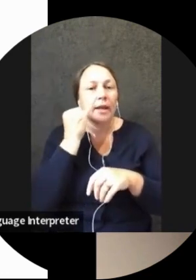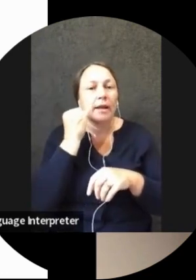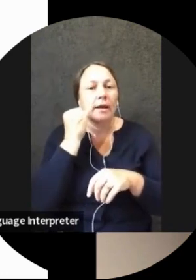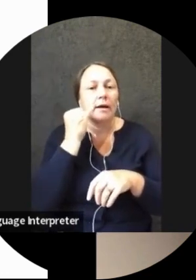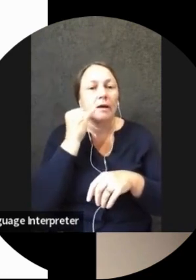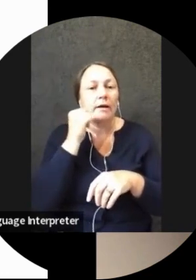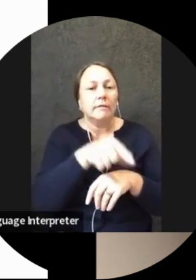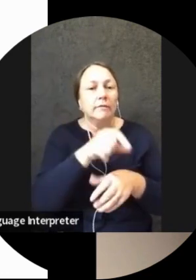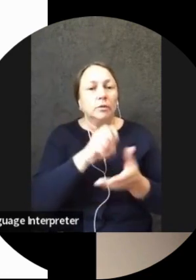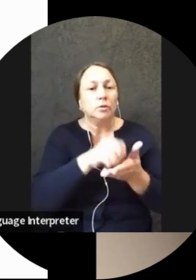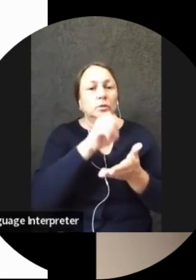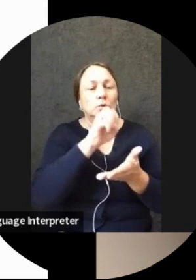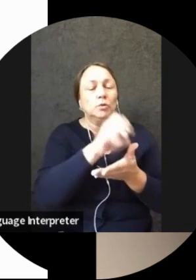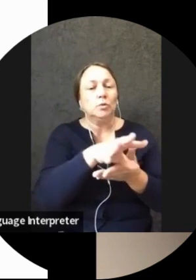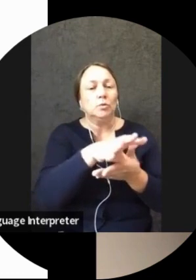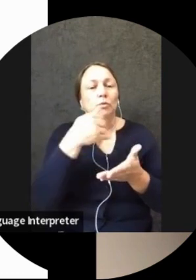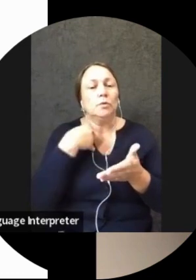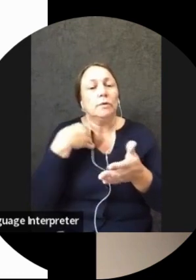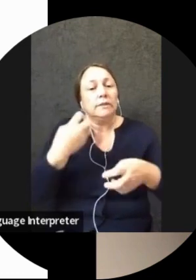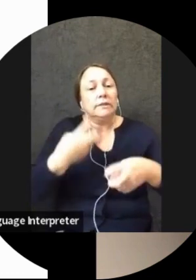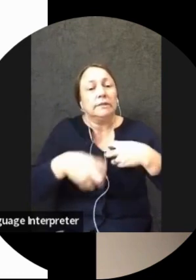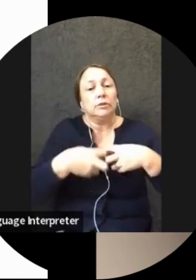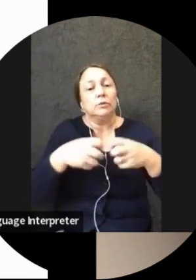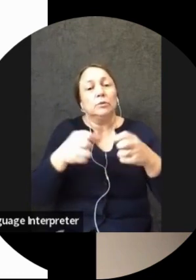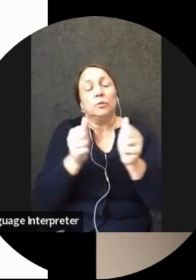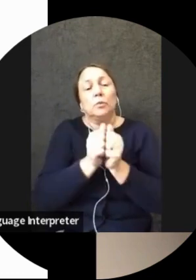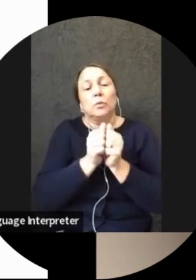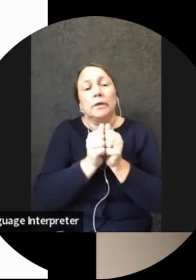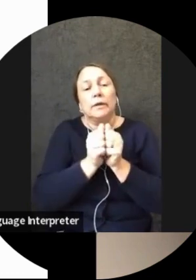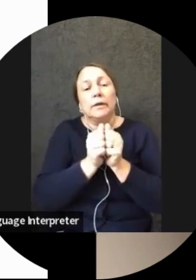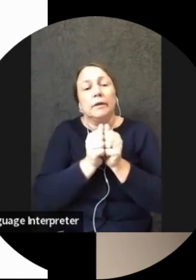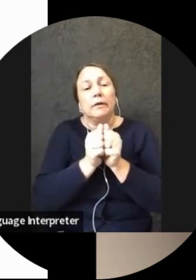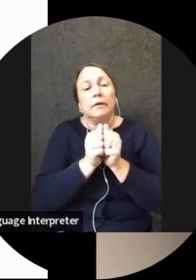has a issue with